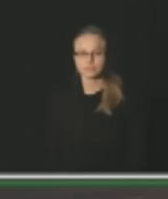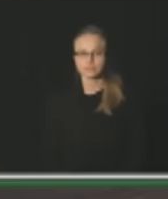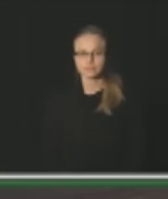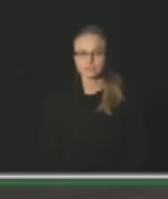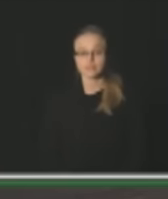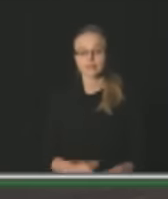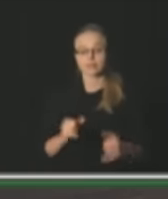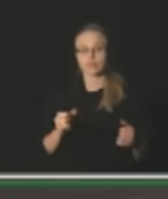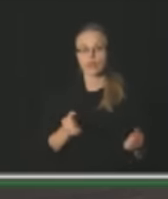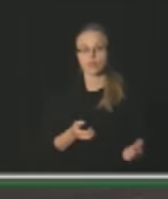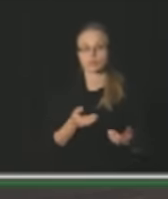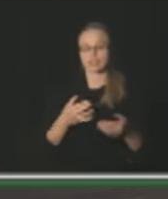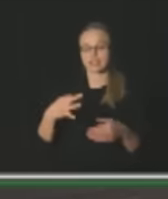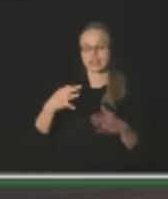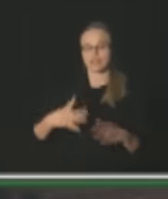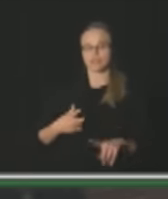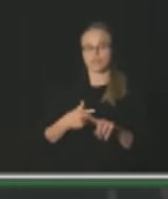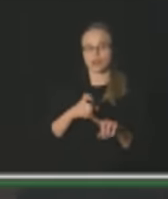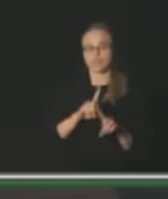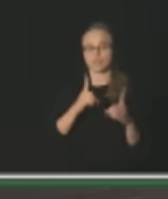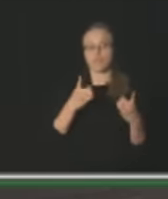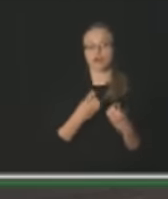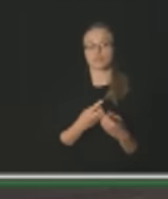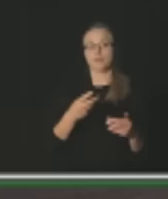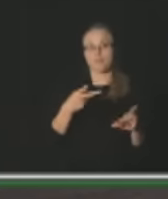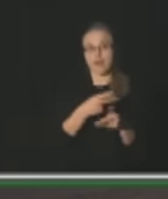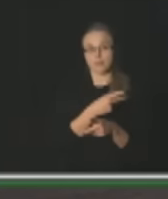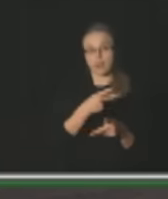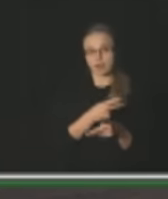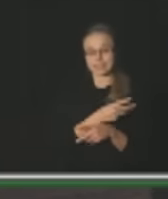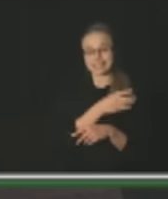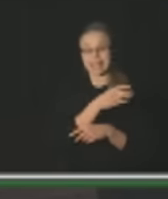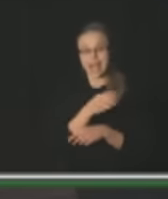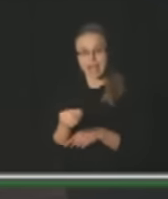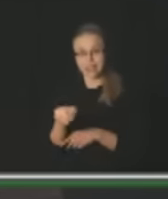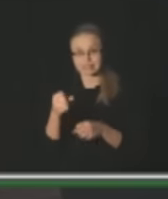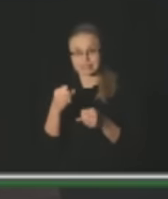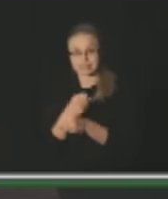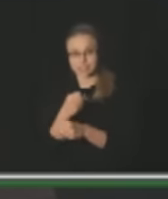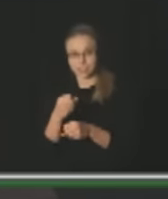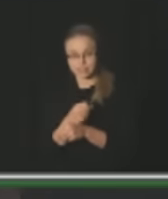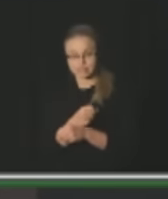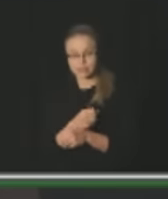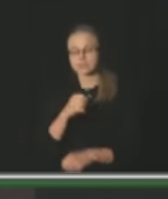Now presenting the candidates from the Department of Mathematics and Statistics, David